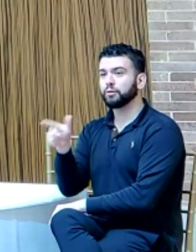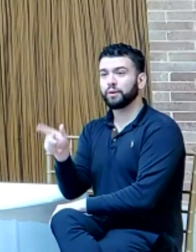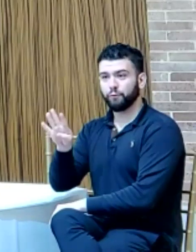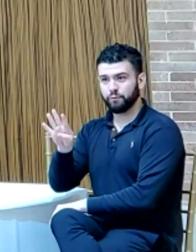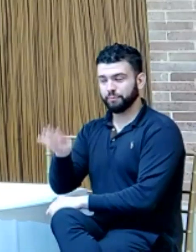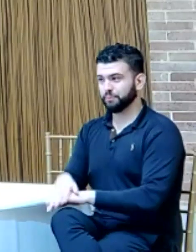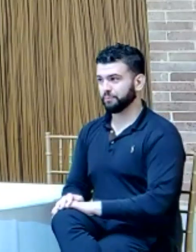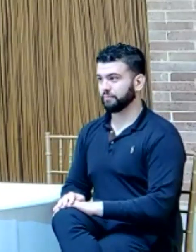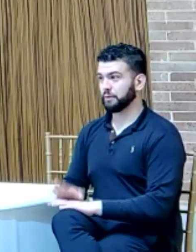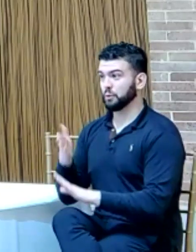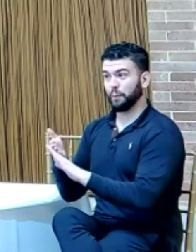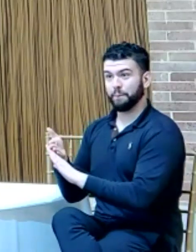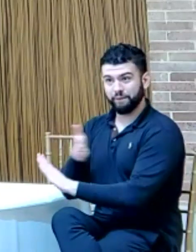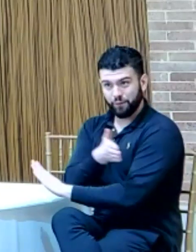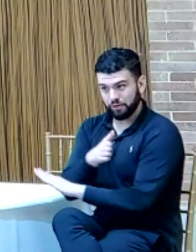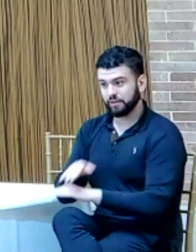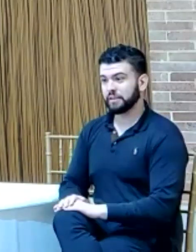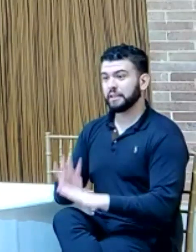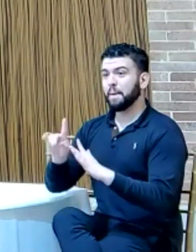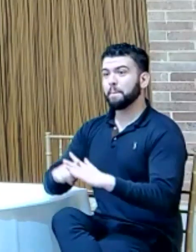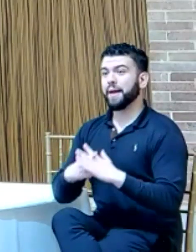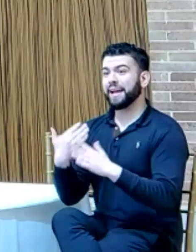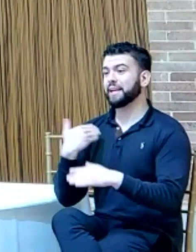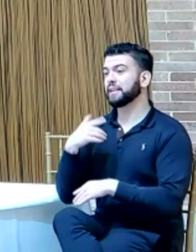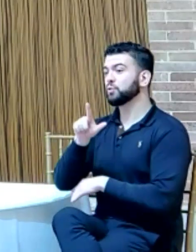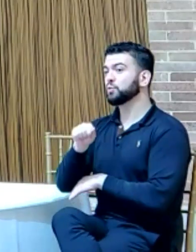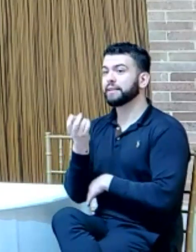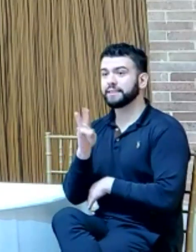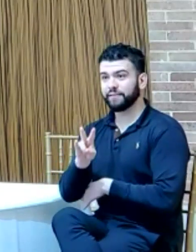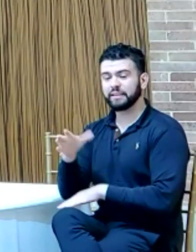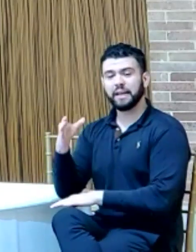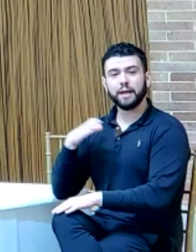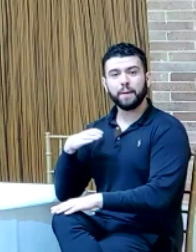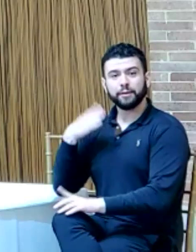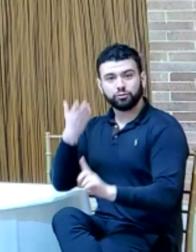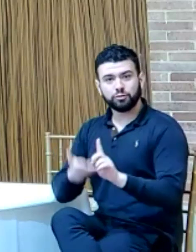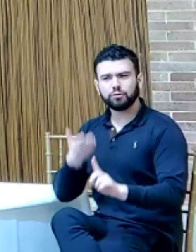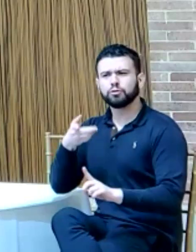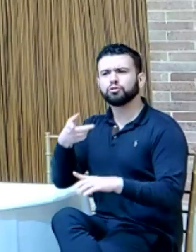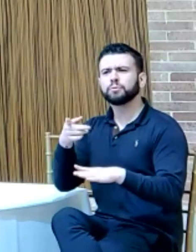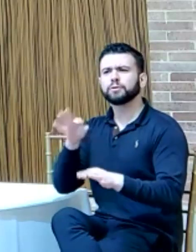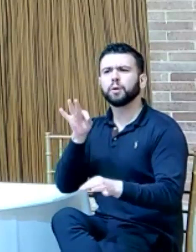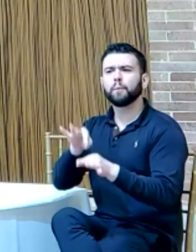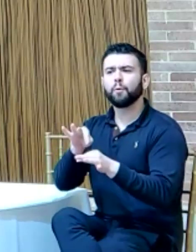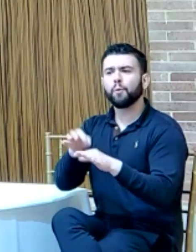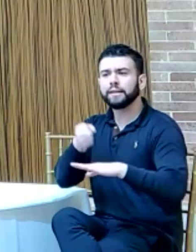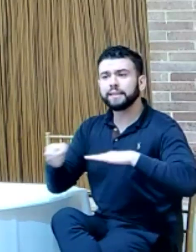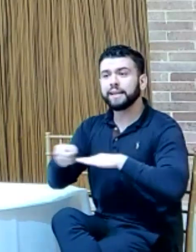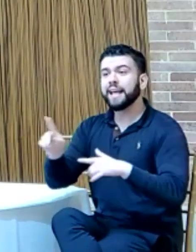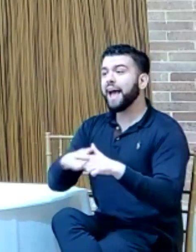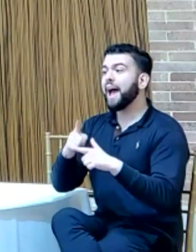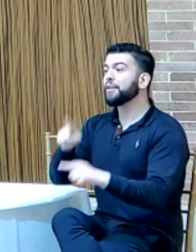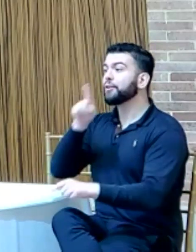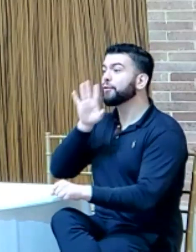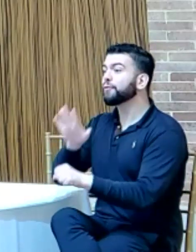2024 prior to that beginning in 2017 commissioner Miranda was appointed and then confirmed by